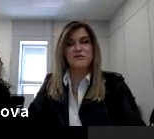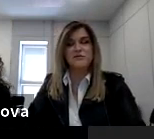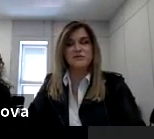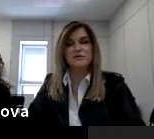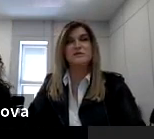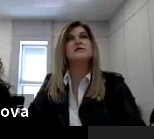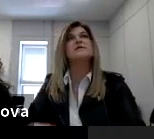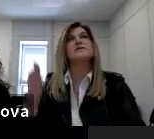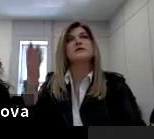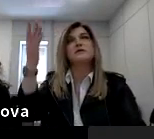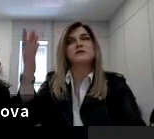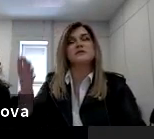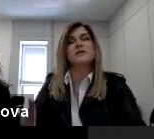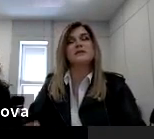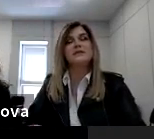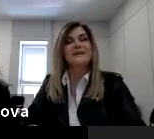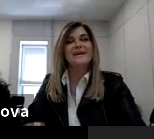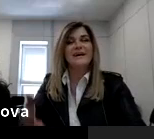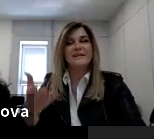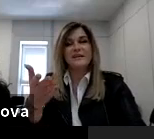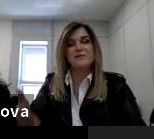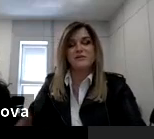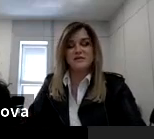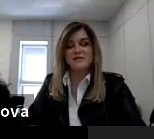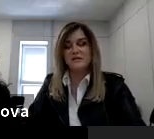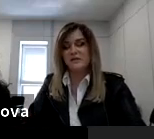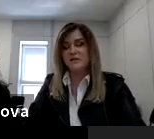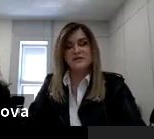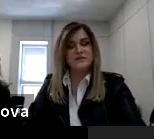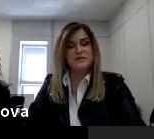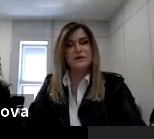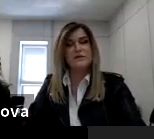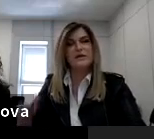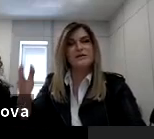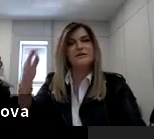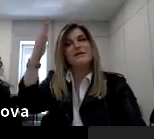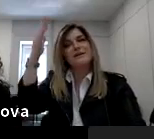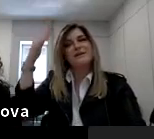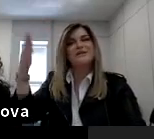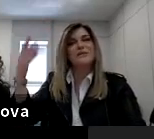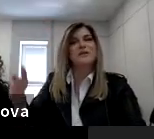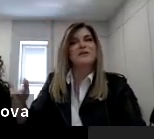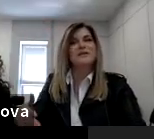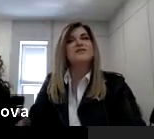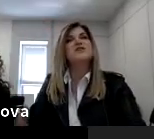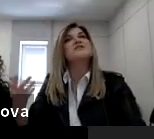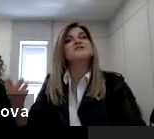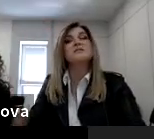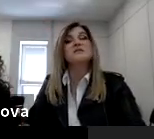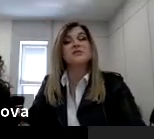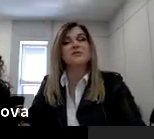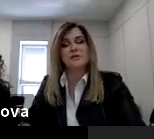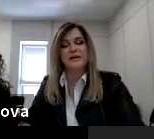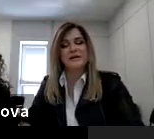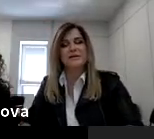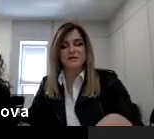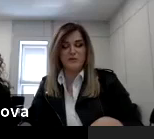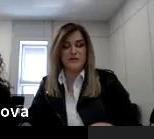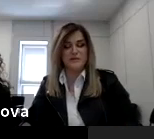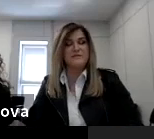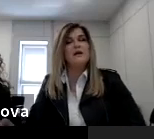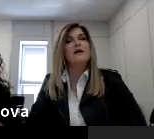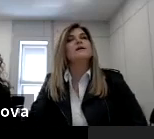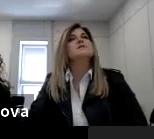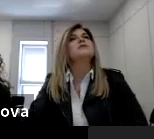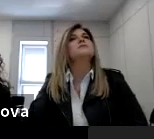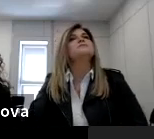a huge, the screen, and the camera is near us. That's why we, will change the position of our heads